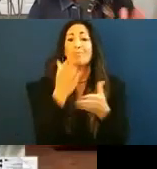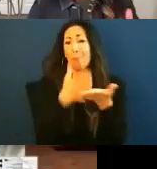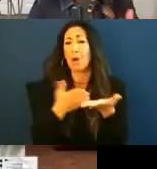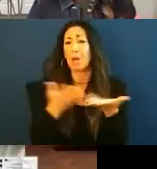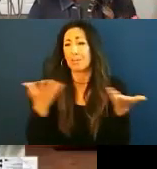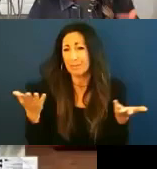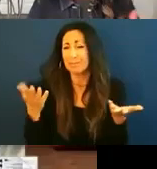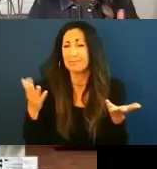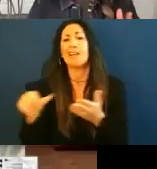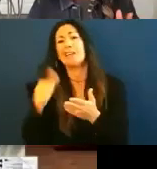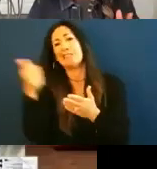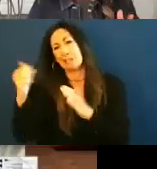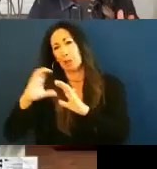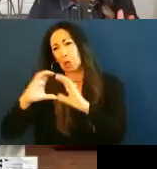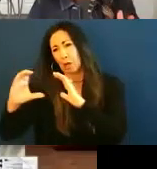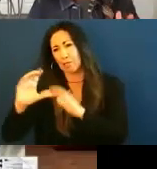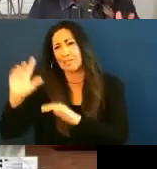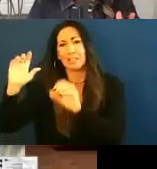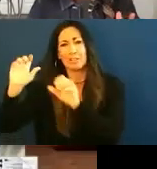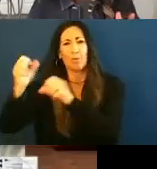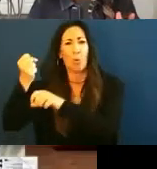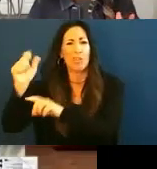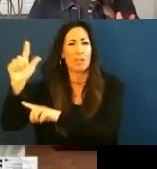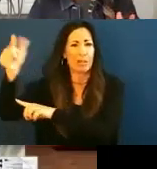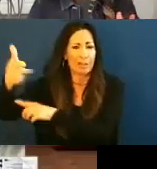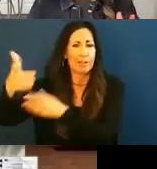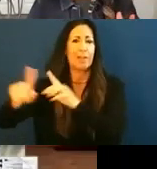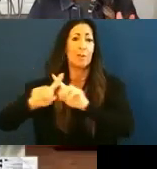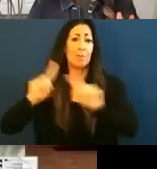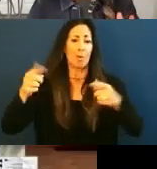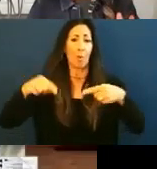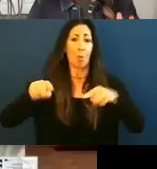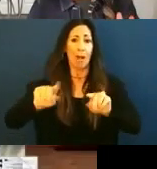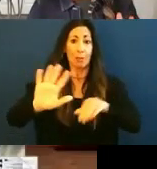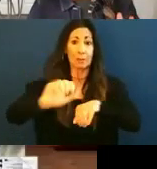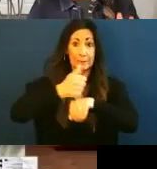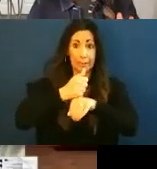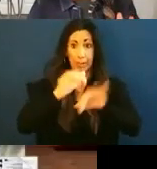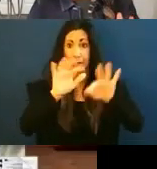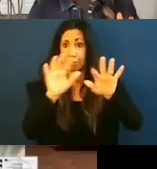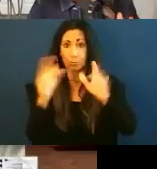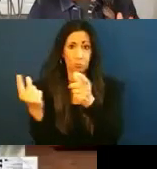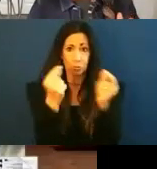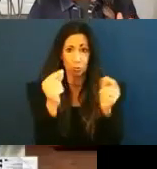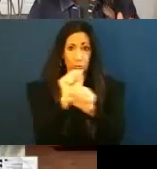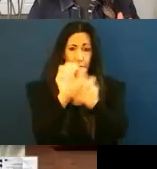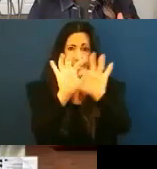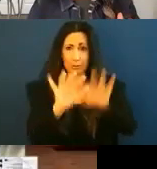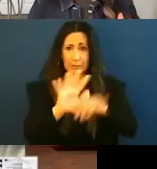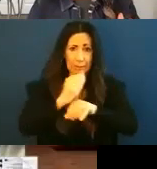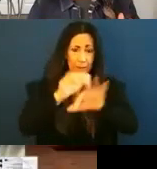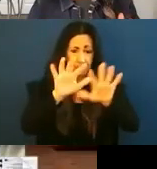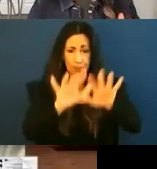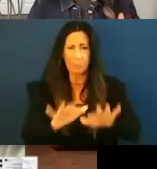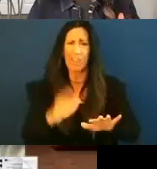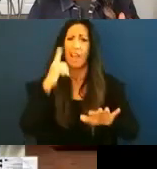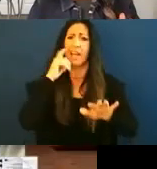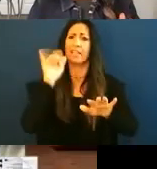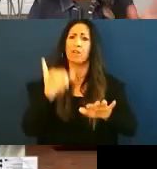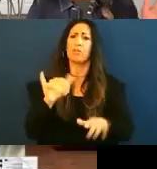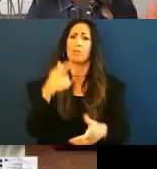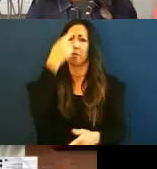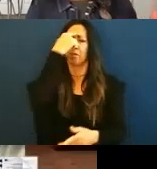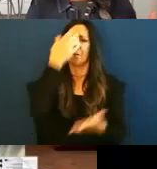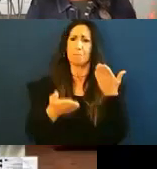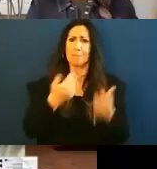another conversation that we can have a little bit later. But while I was doing this, I did notice that there's something that I thought maybe I want